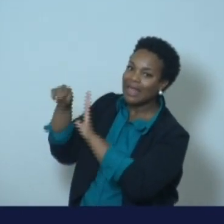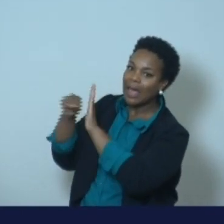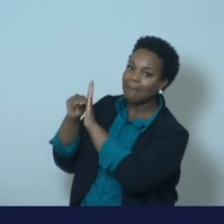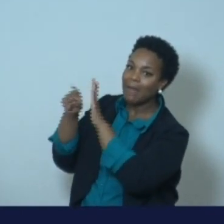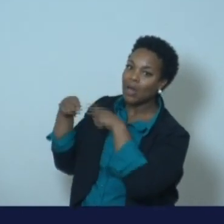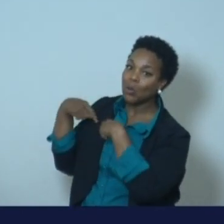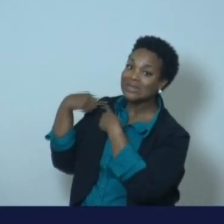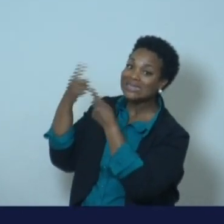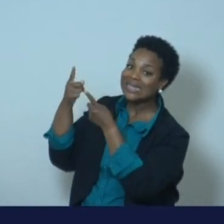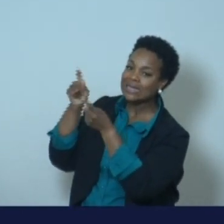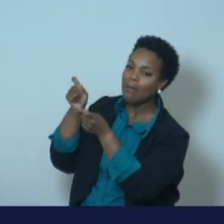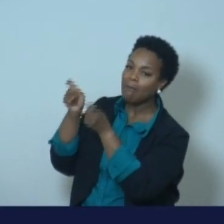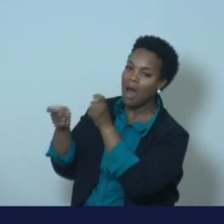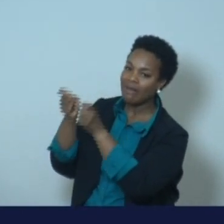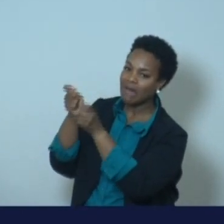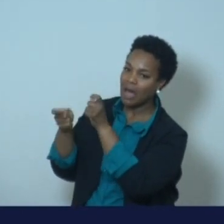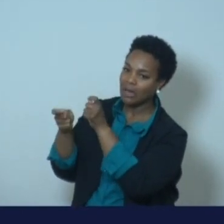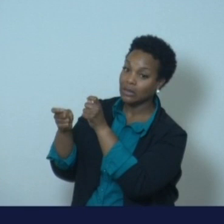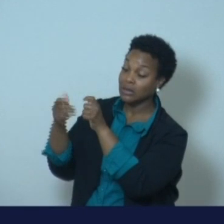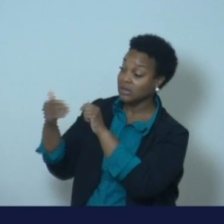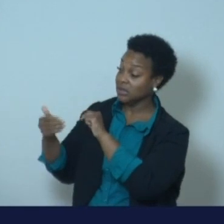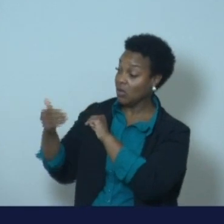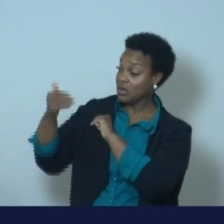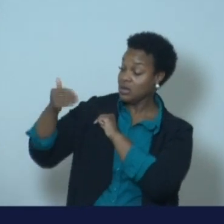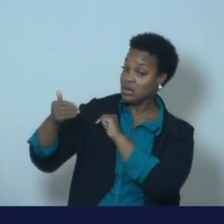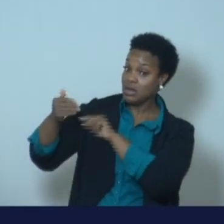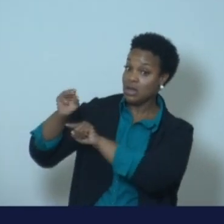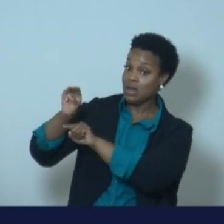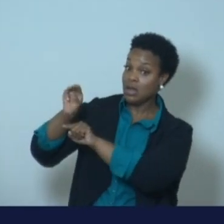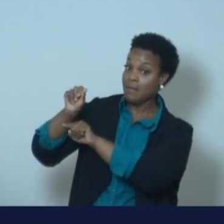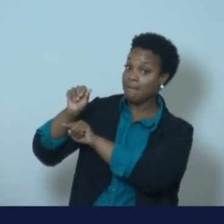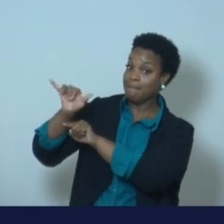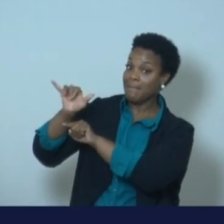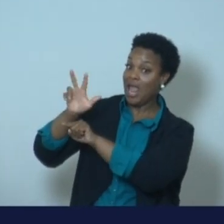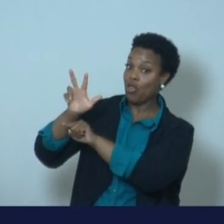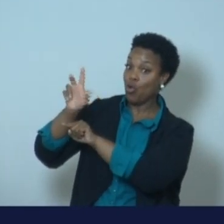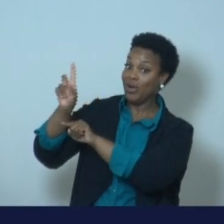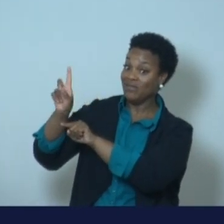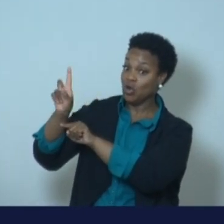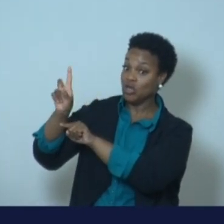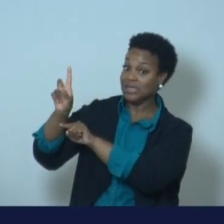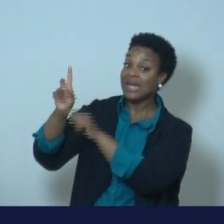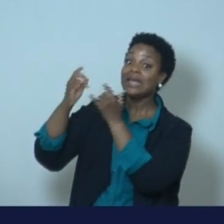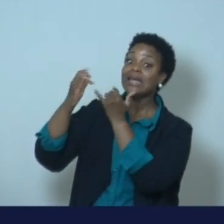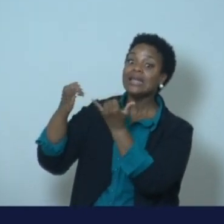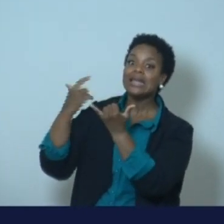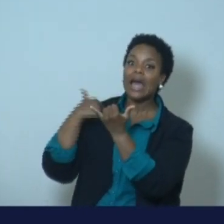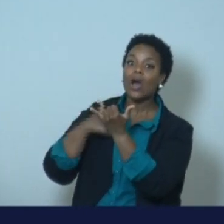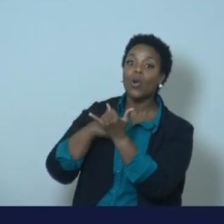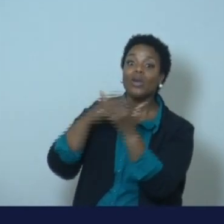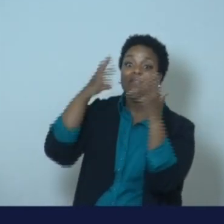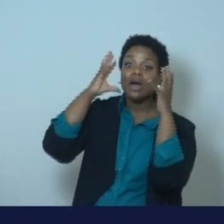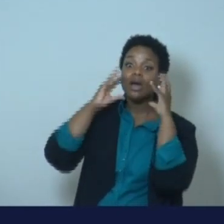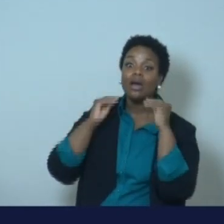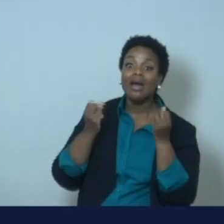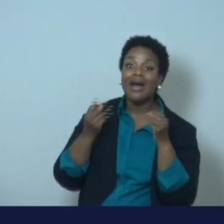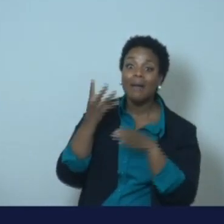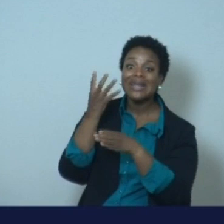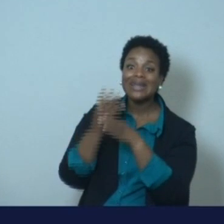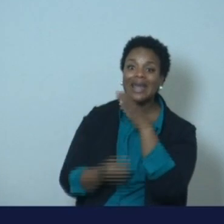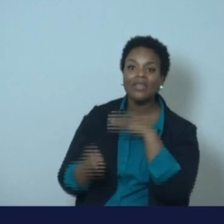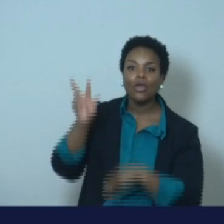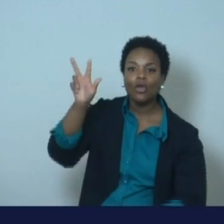May 31st, right, so a month and a half later, we've seen 356 deaths. One way to look at